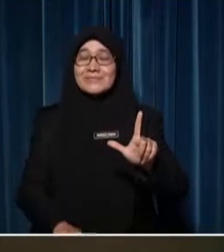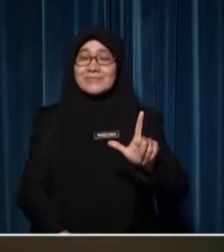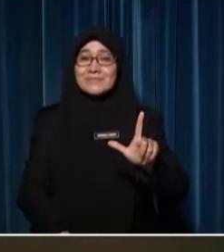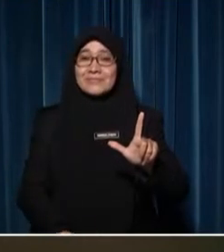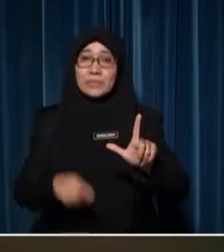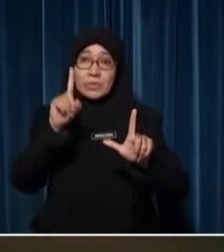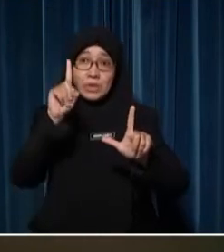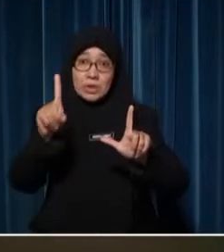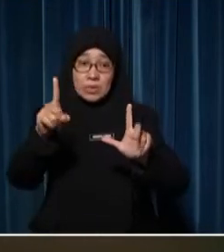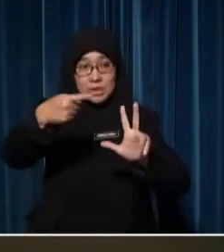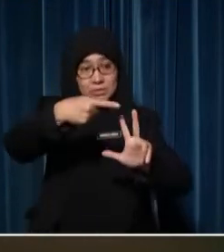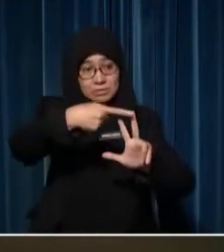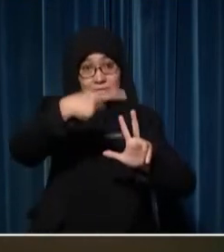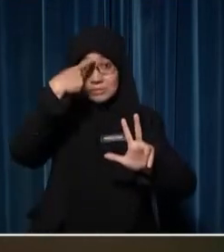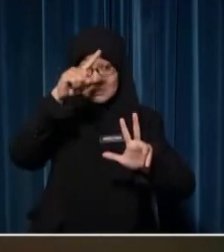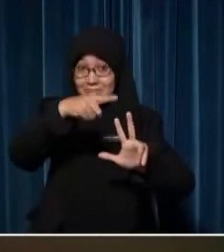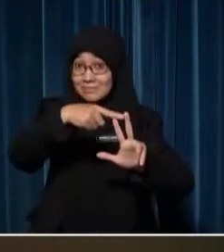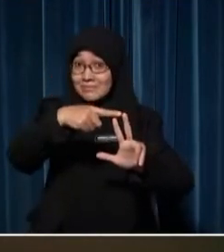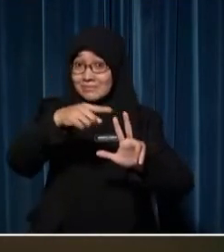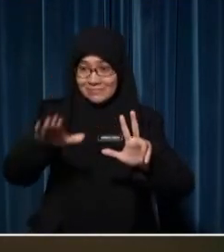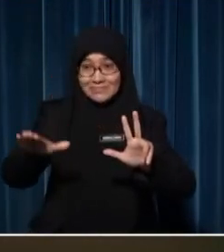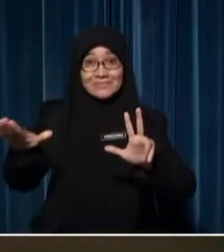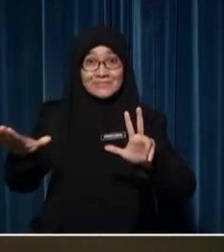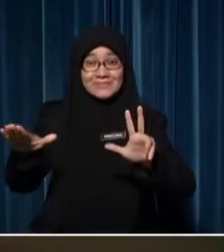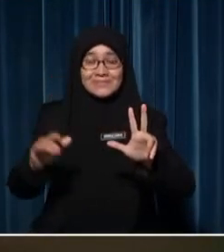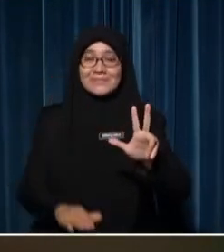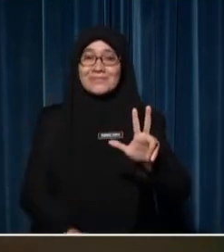1 for the third child,